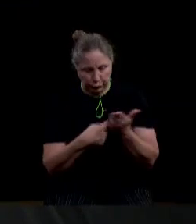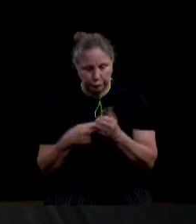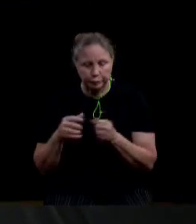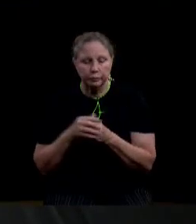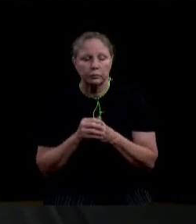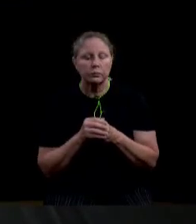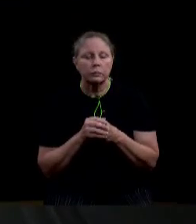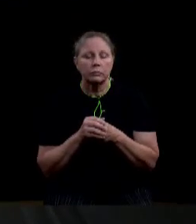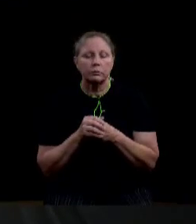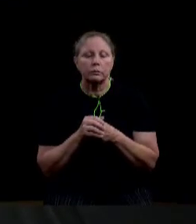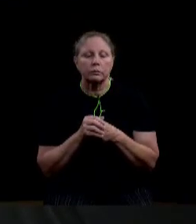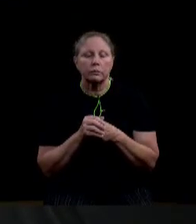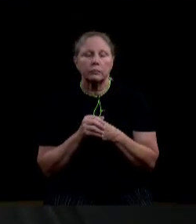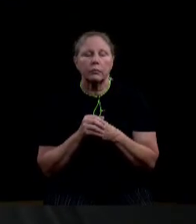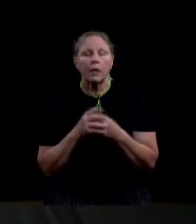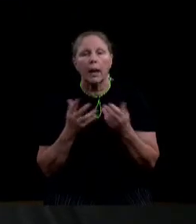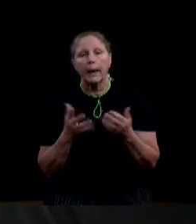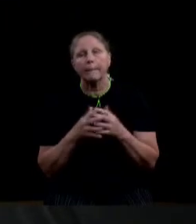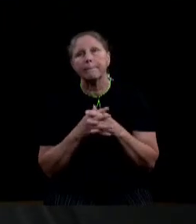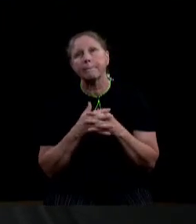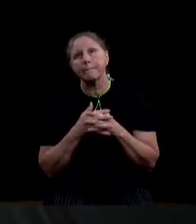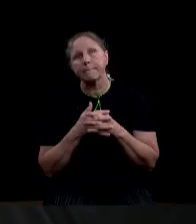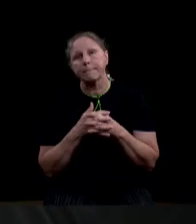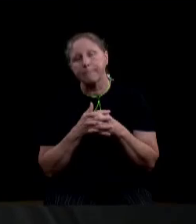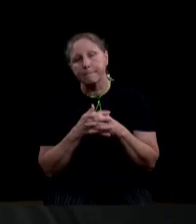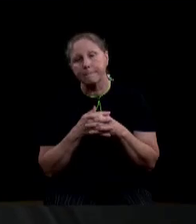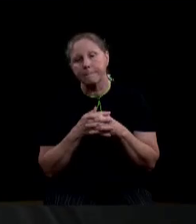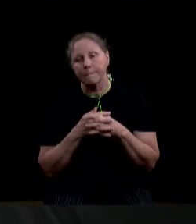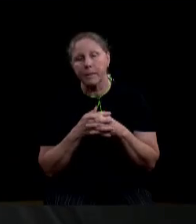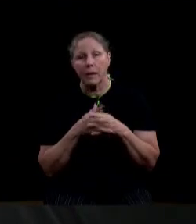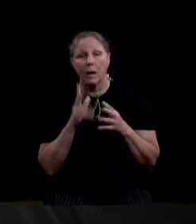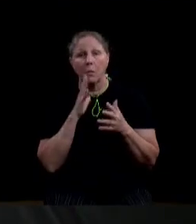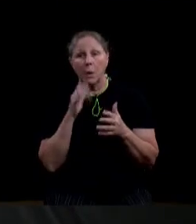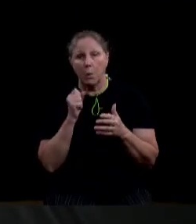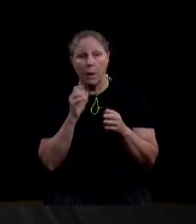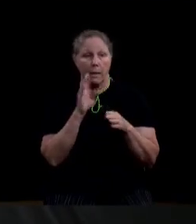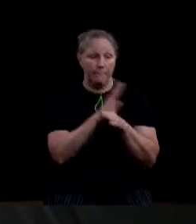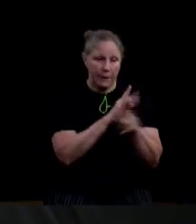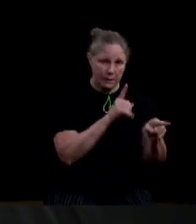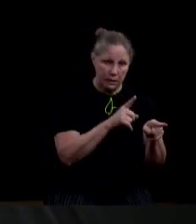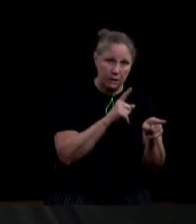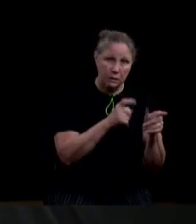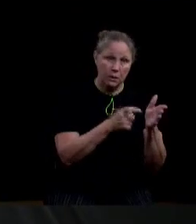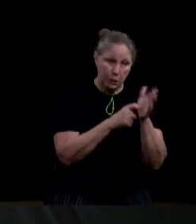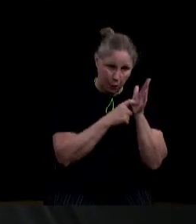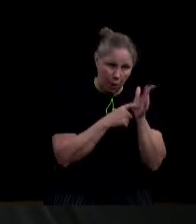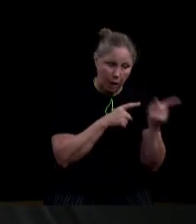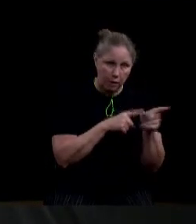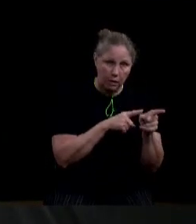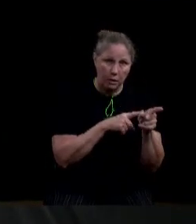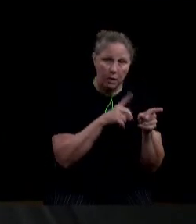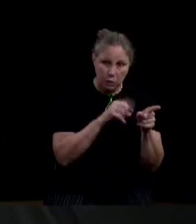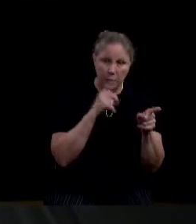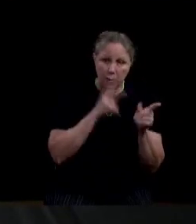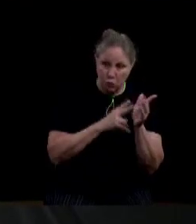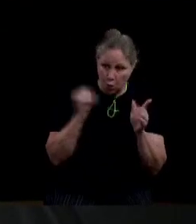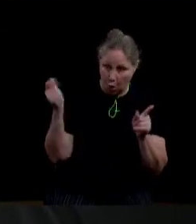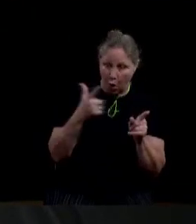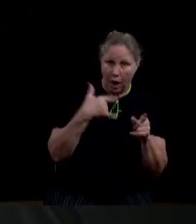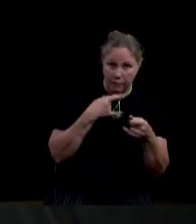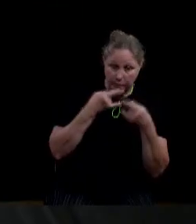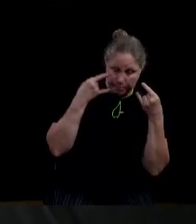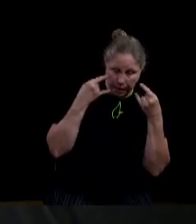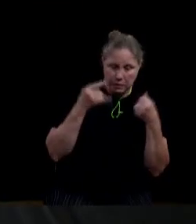We're looking for compliance from the businesses to fulfill the obligation under the current declaration. And if a